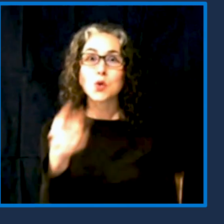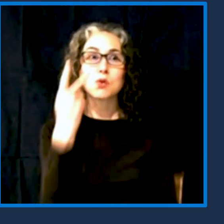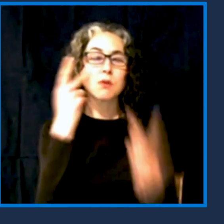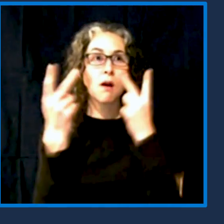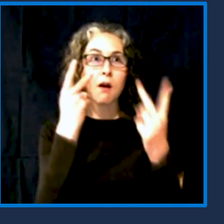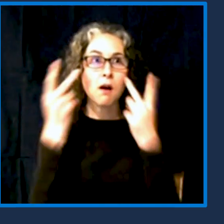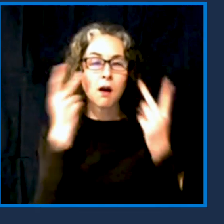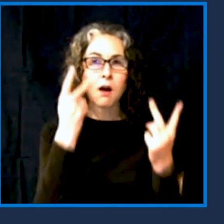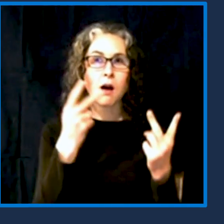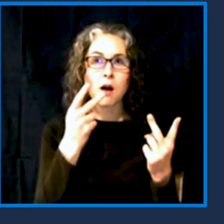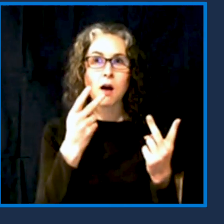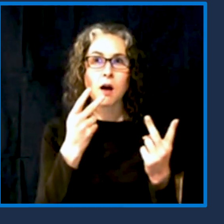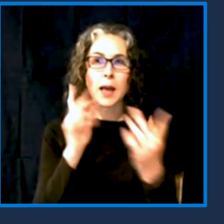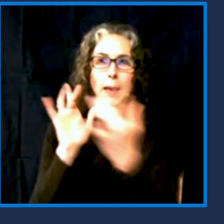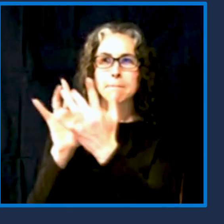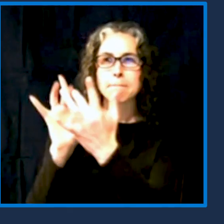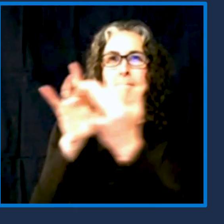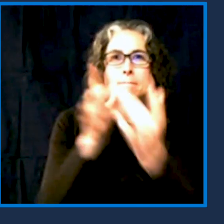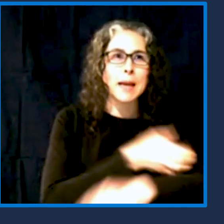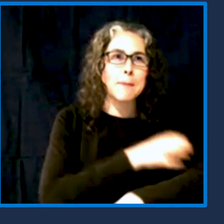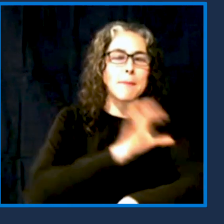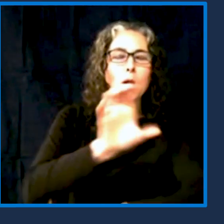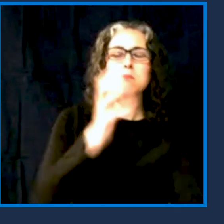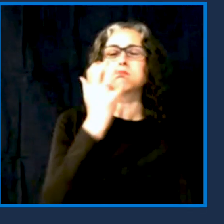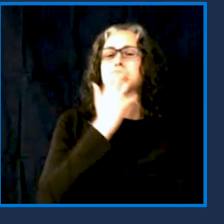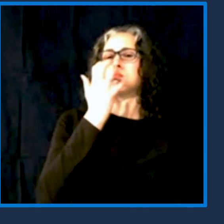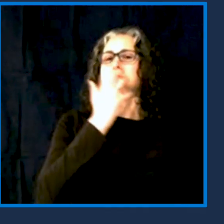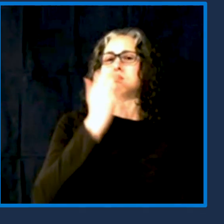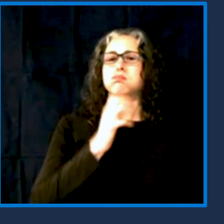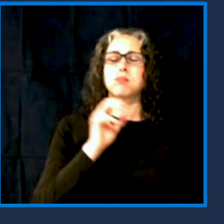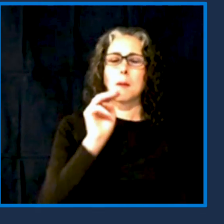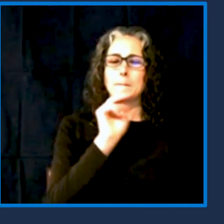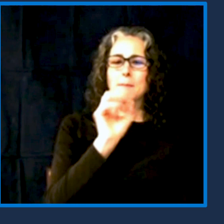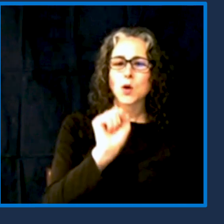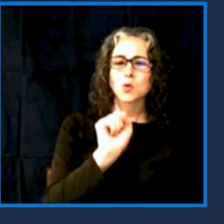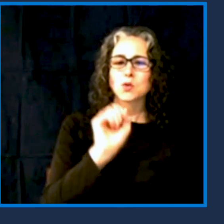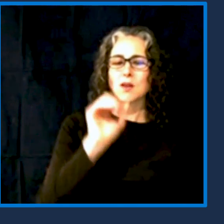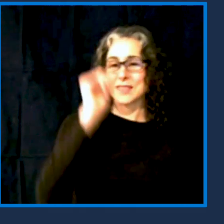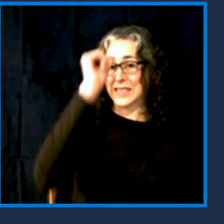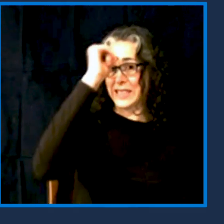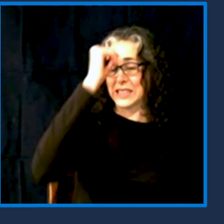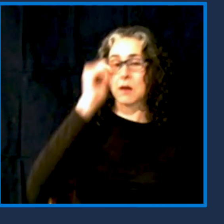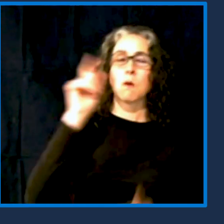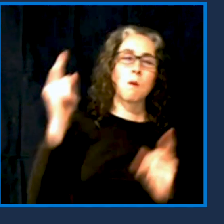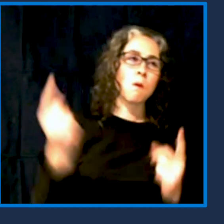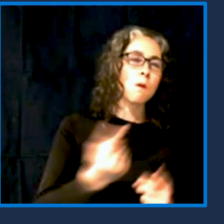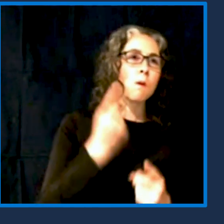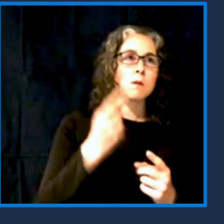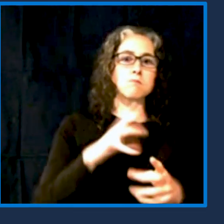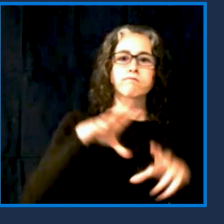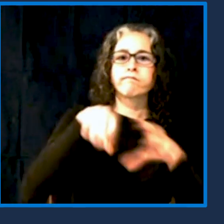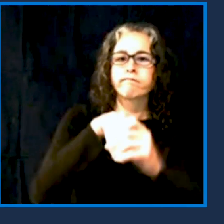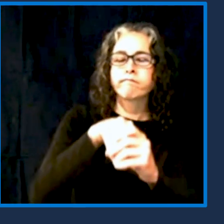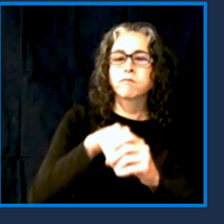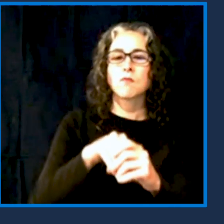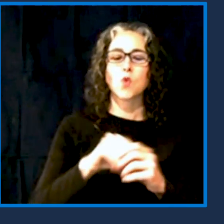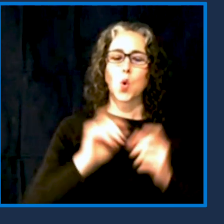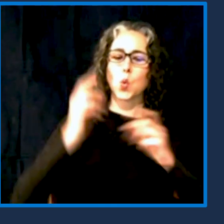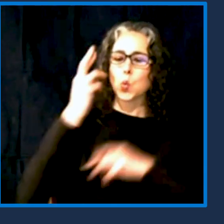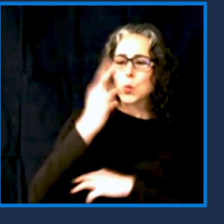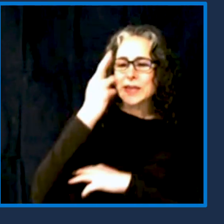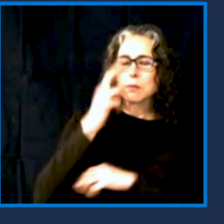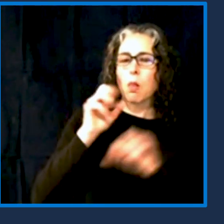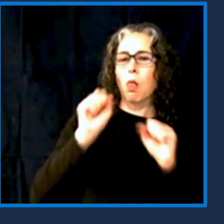Kiran, Microsoft India is also continuously engaged in providing reasonable accommodation to